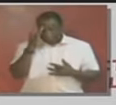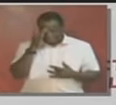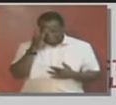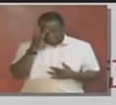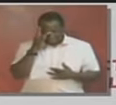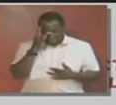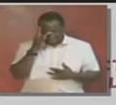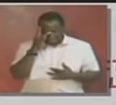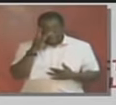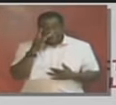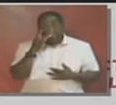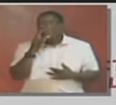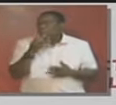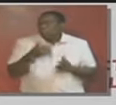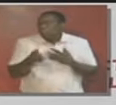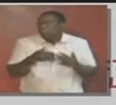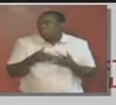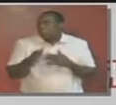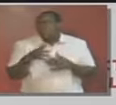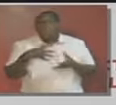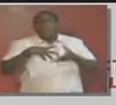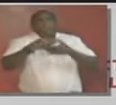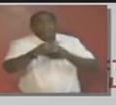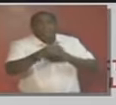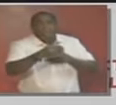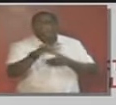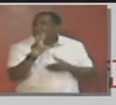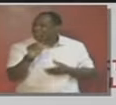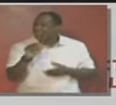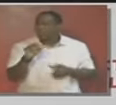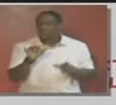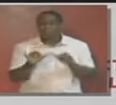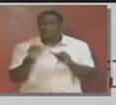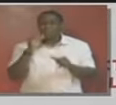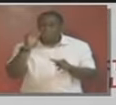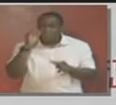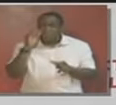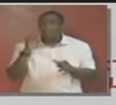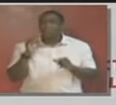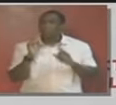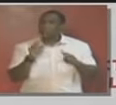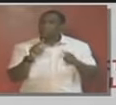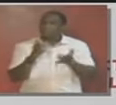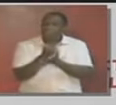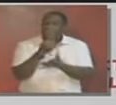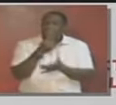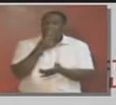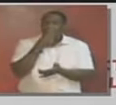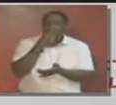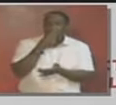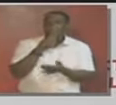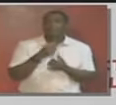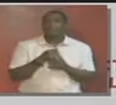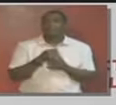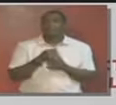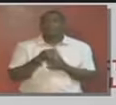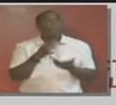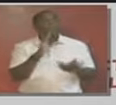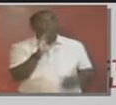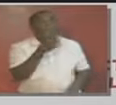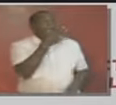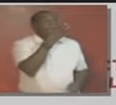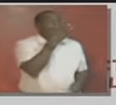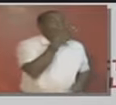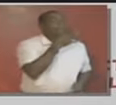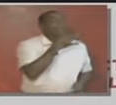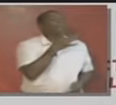situation of having a test or swab done because you weren't feeling well but then still going to a gathering is a good example of what we